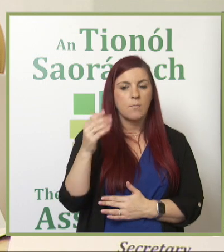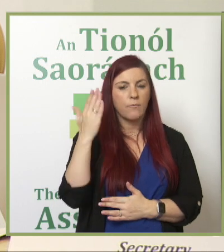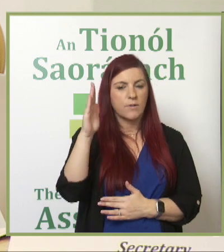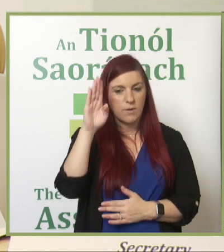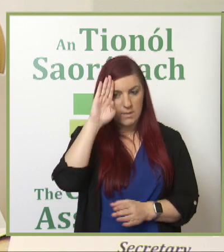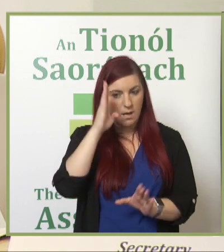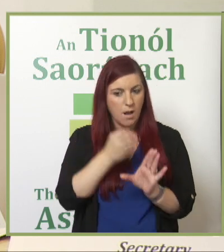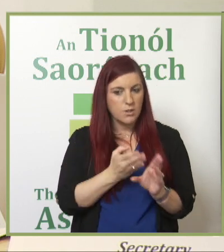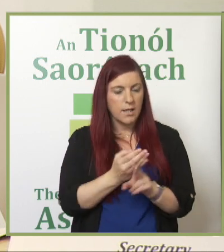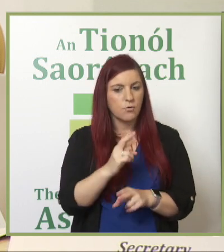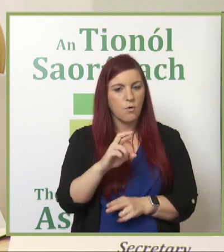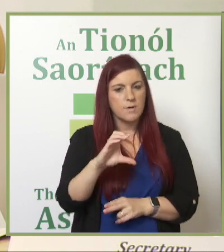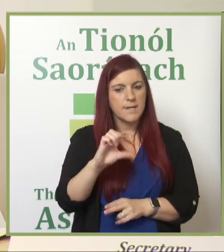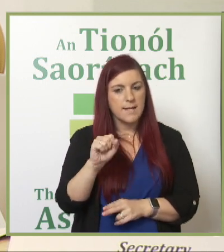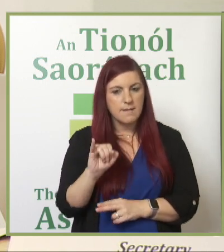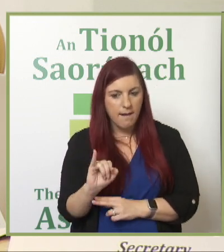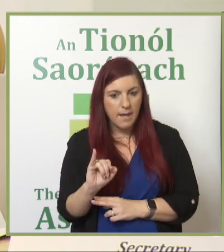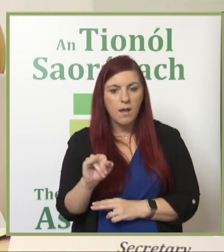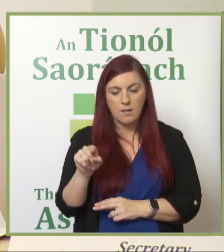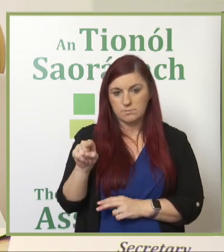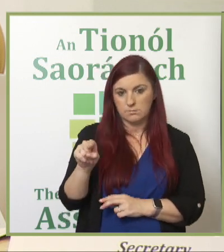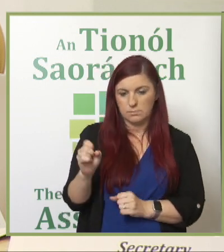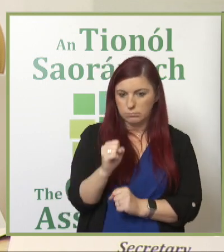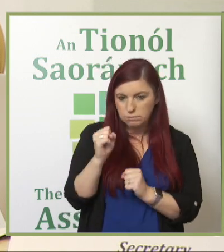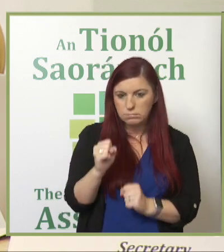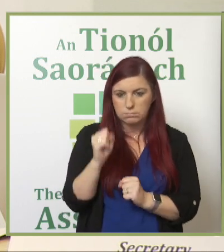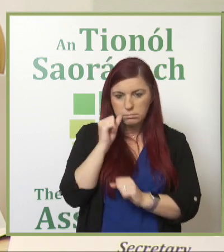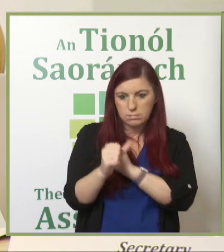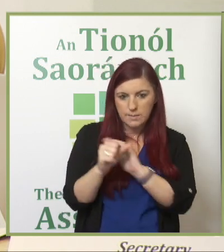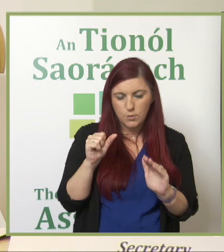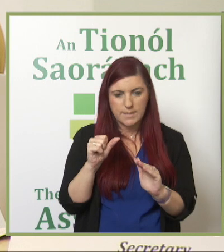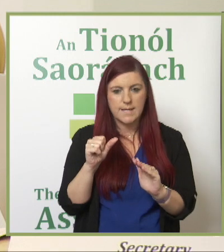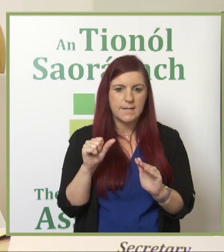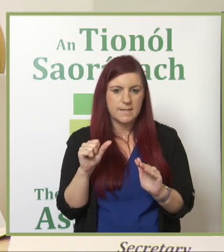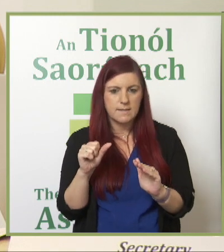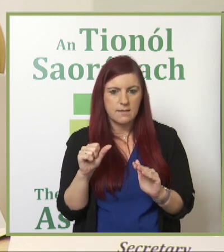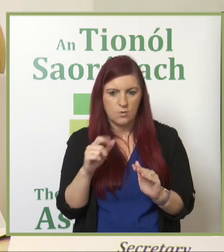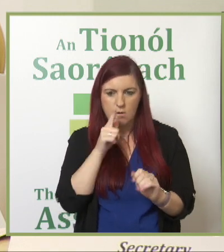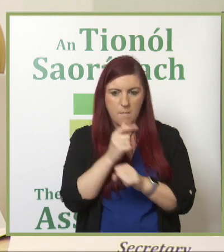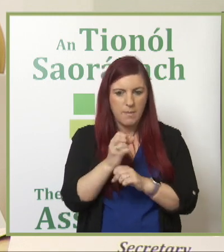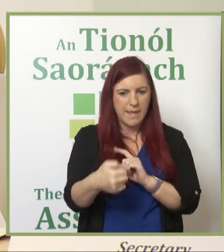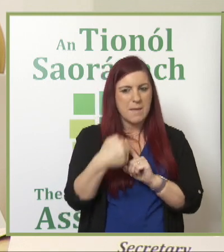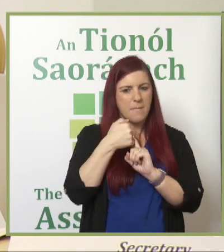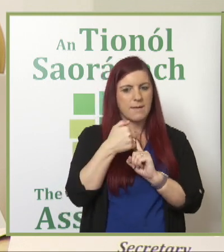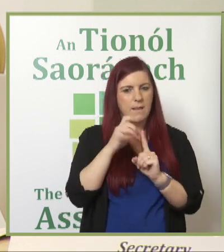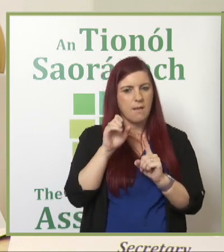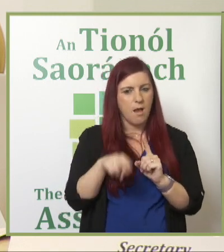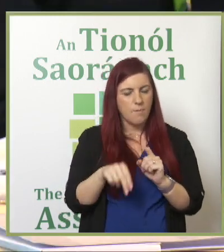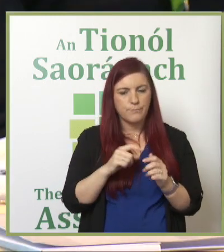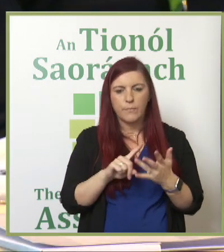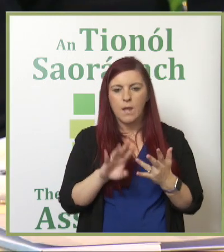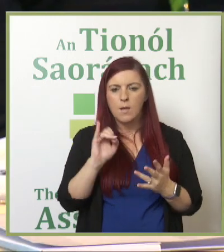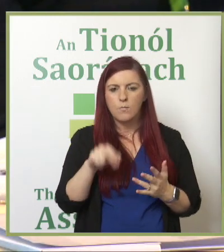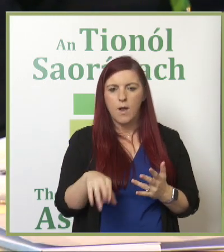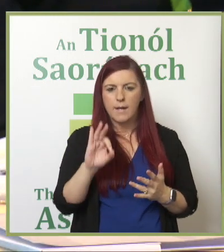Royal College of Surgeons in Ireland, and brings strong expertise in terms of some of the issues related to drug use. Brian Galvin, who's working from